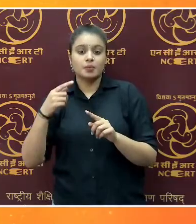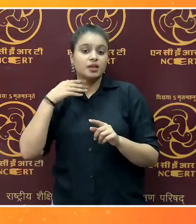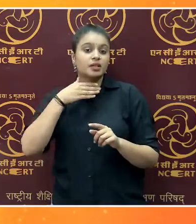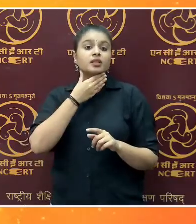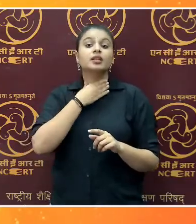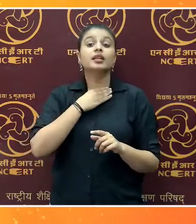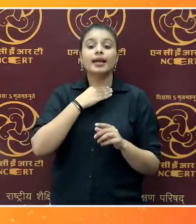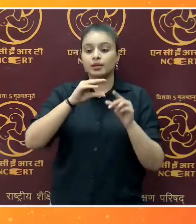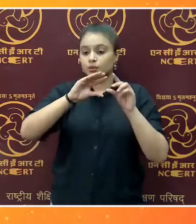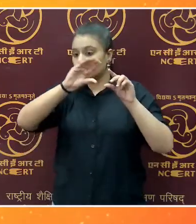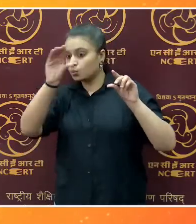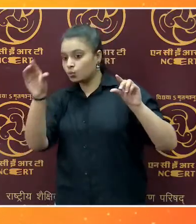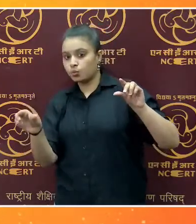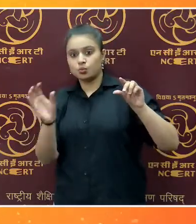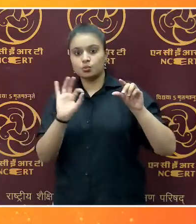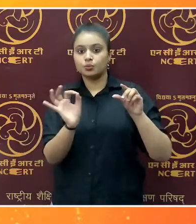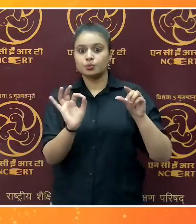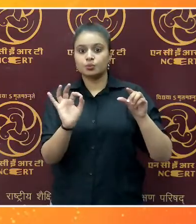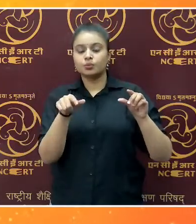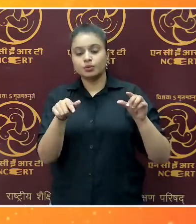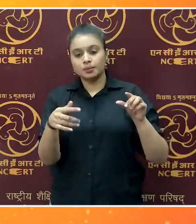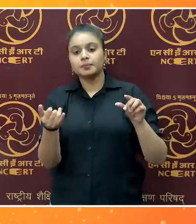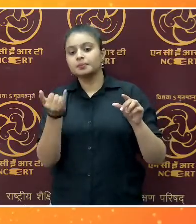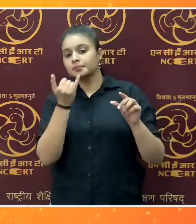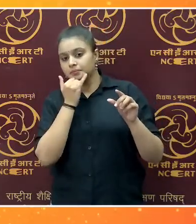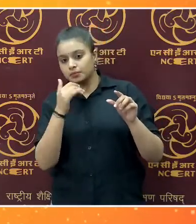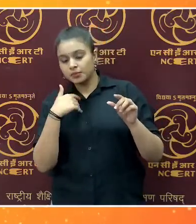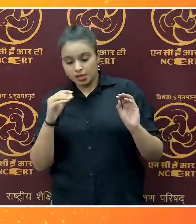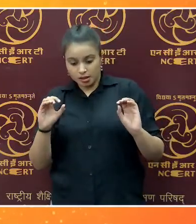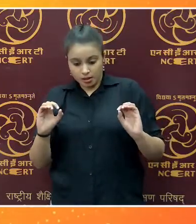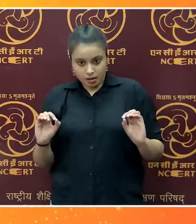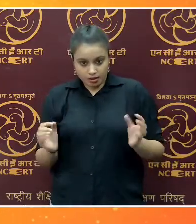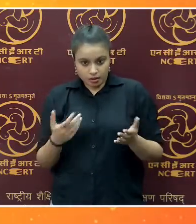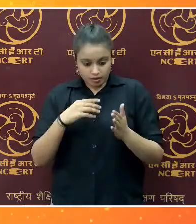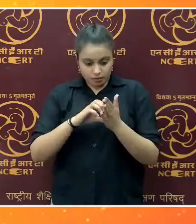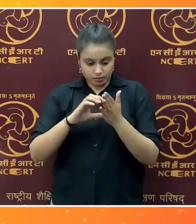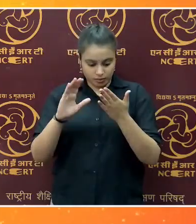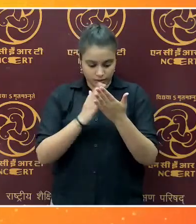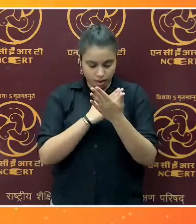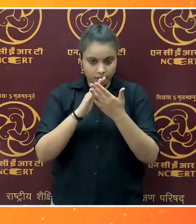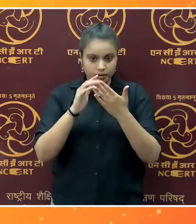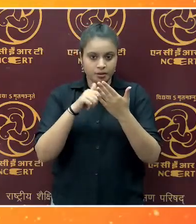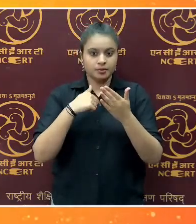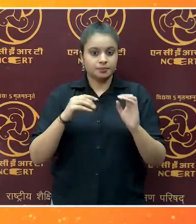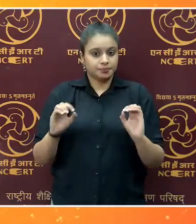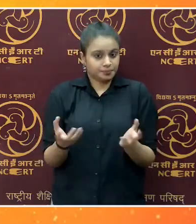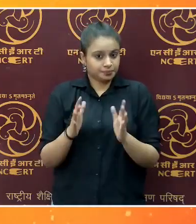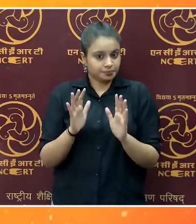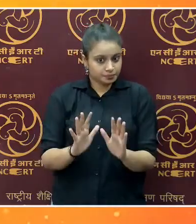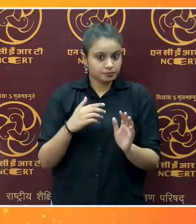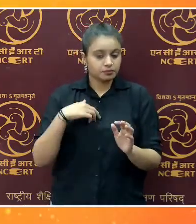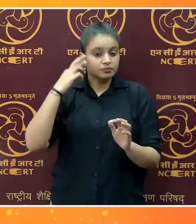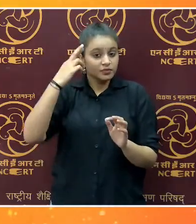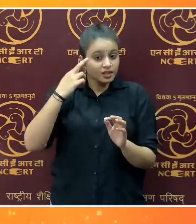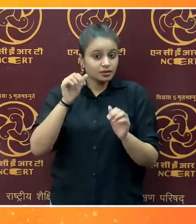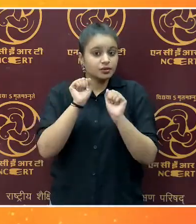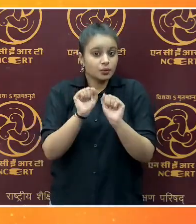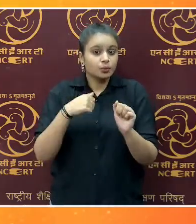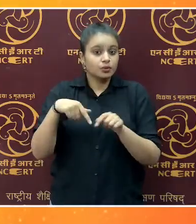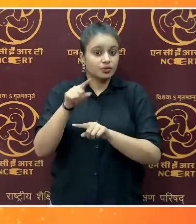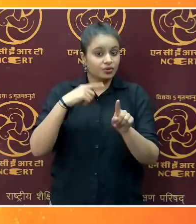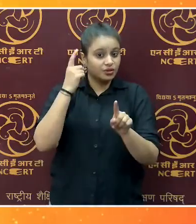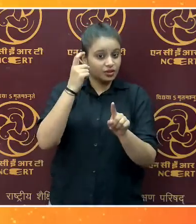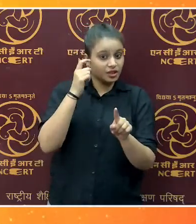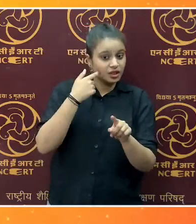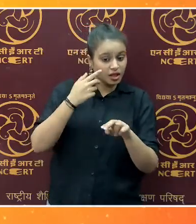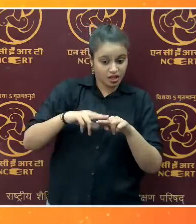not long. So it's a misnomer which has originated from that poem of Samuel Taylor Coleridge, because you think that if there's